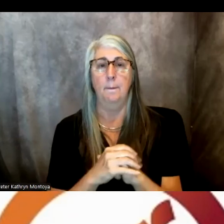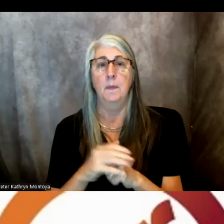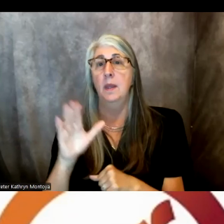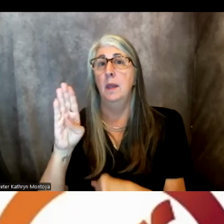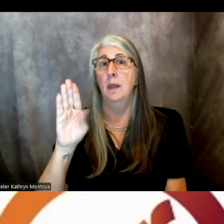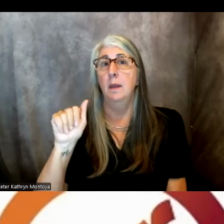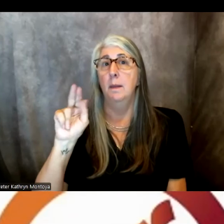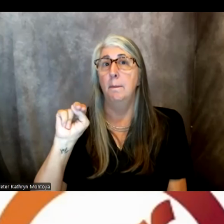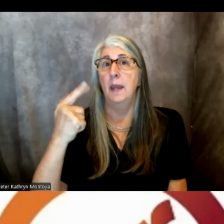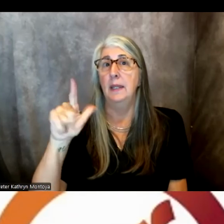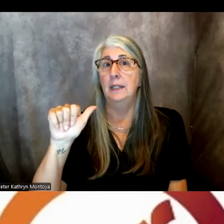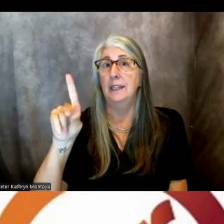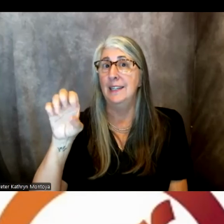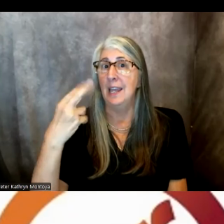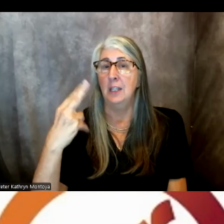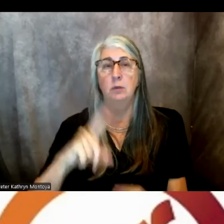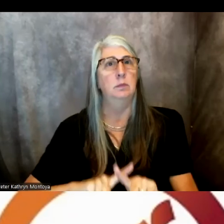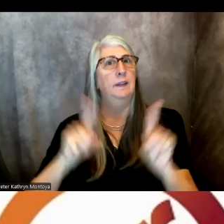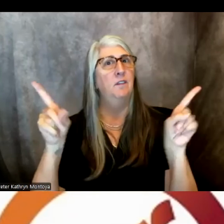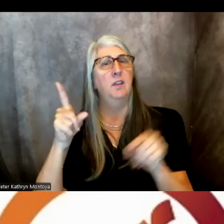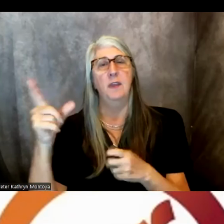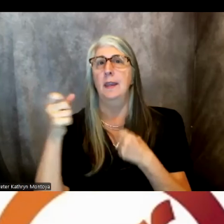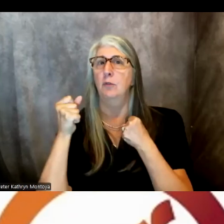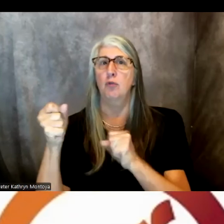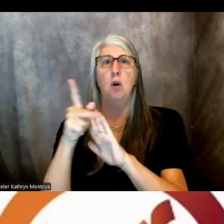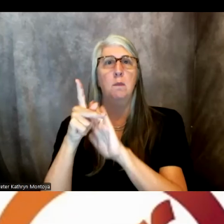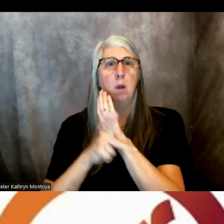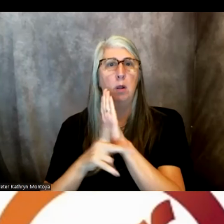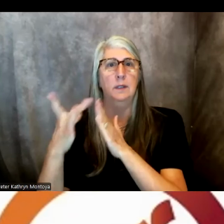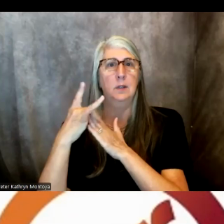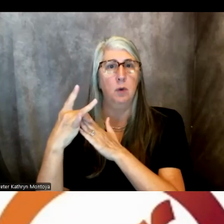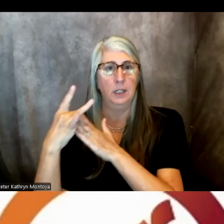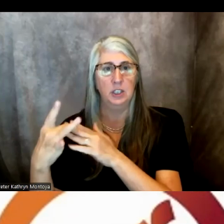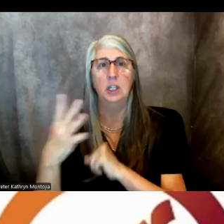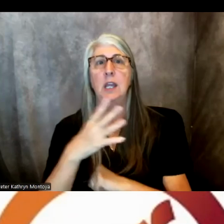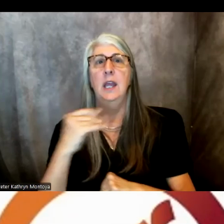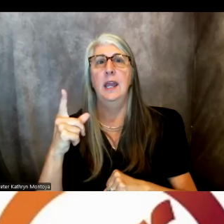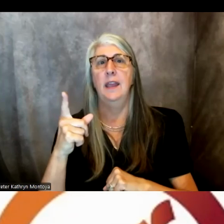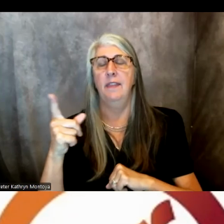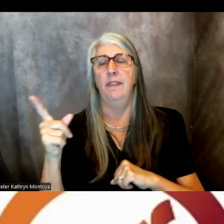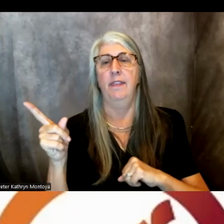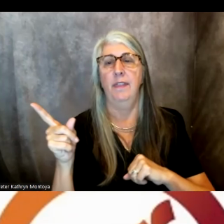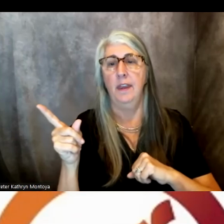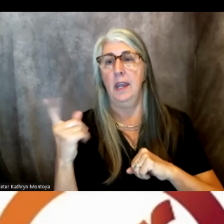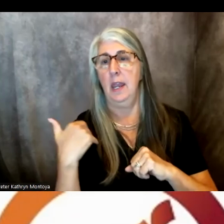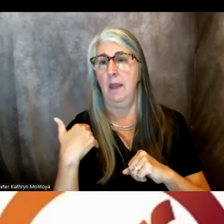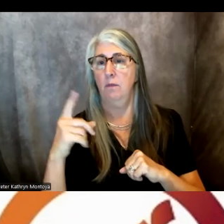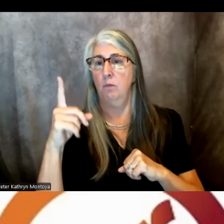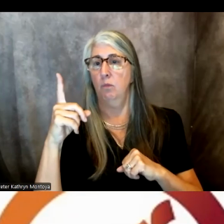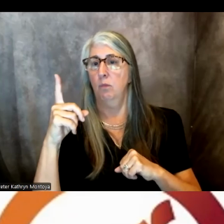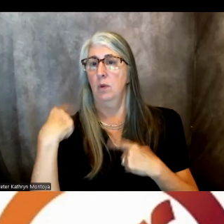very strong policy direction, and it was 100